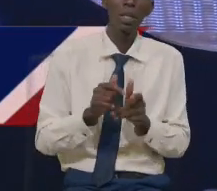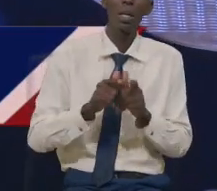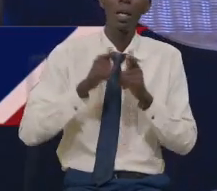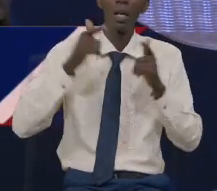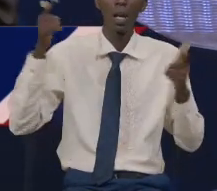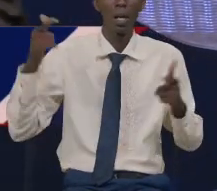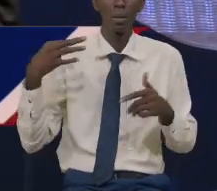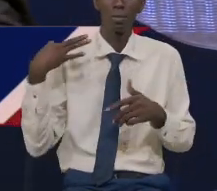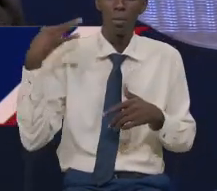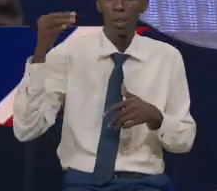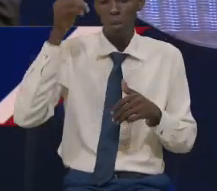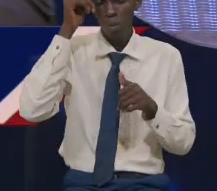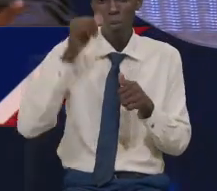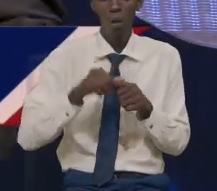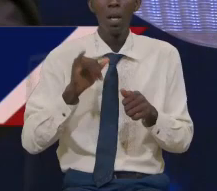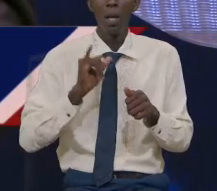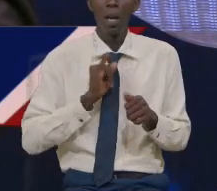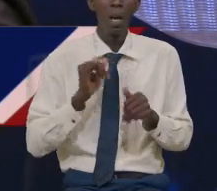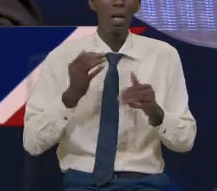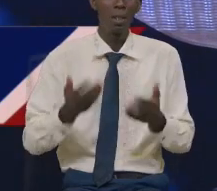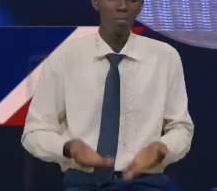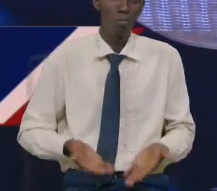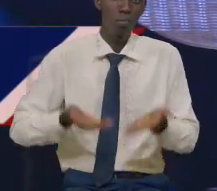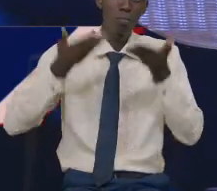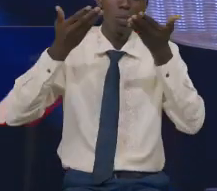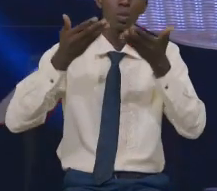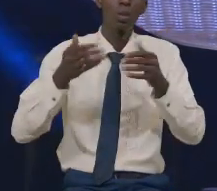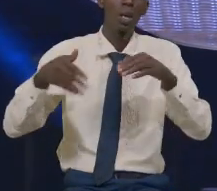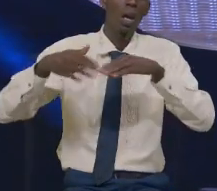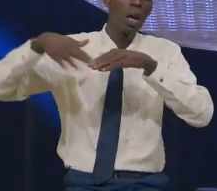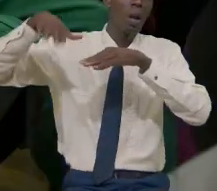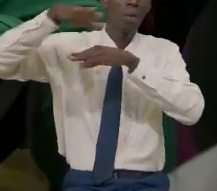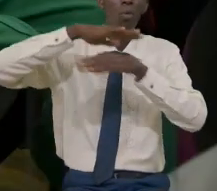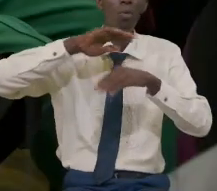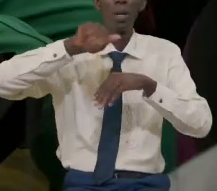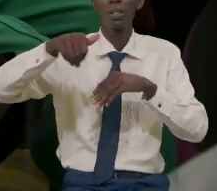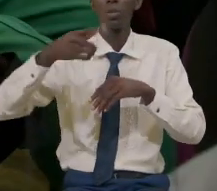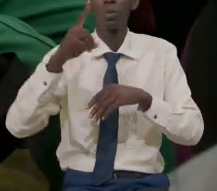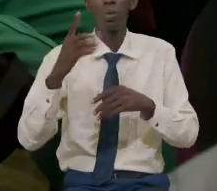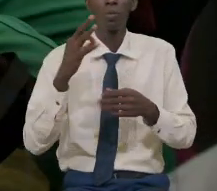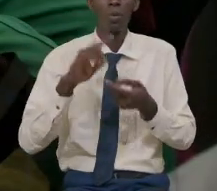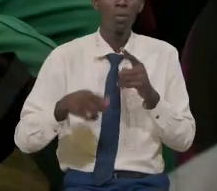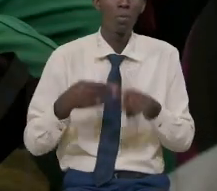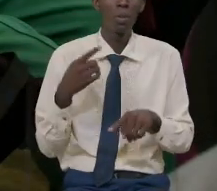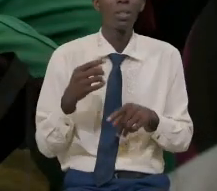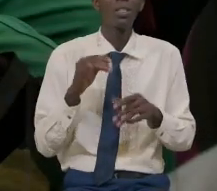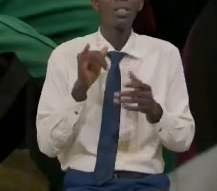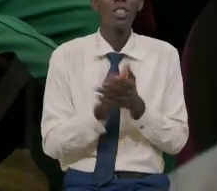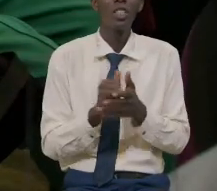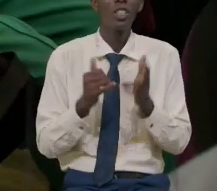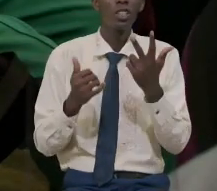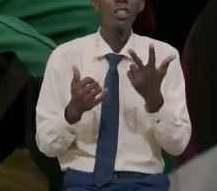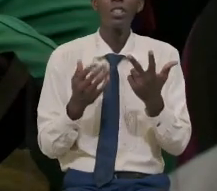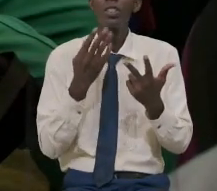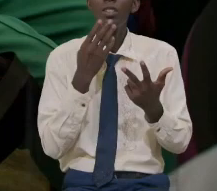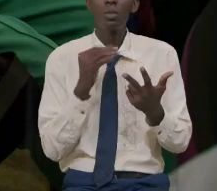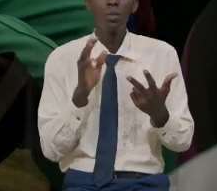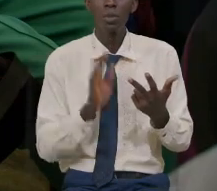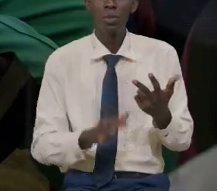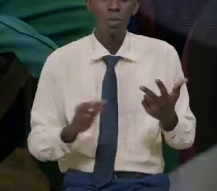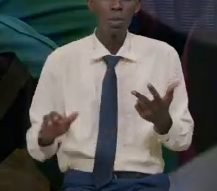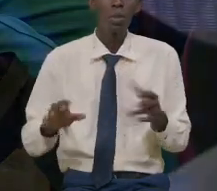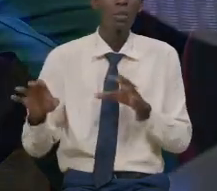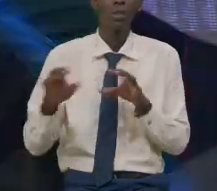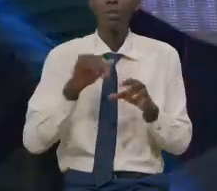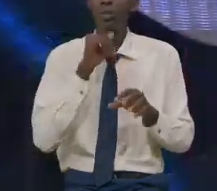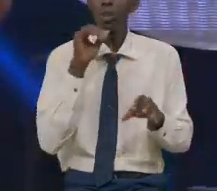I elevated you, exalted you above every one of your colleagues. Shadrach, Meshach, and Abednego did not